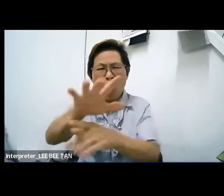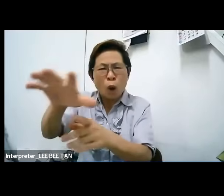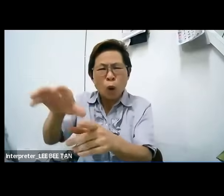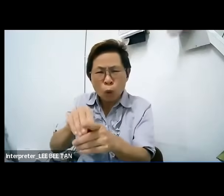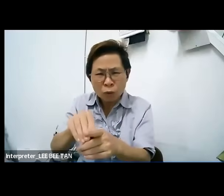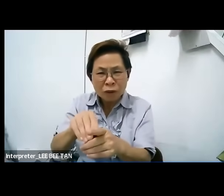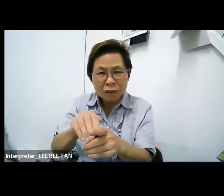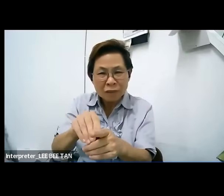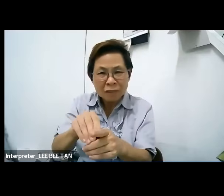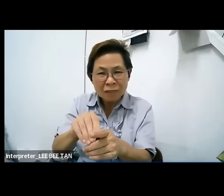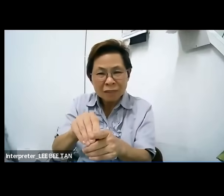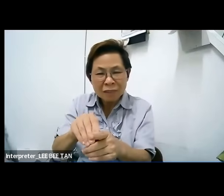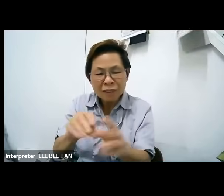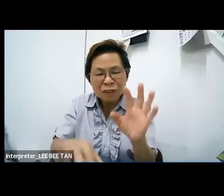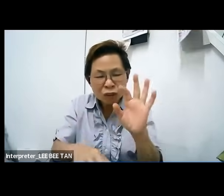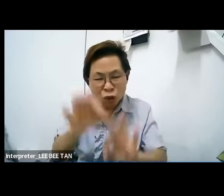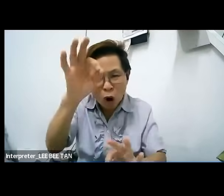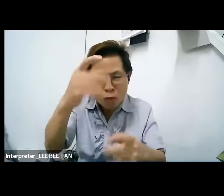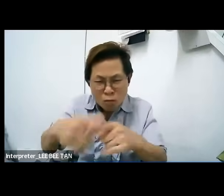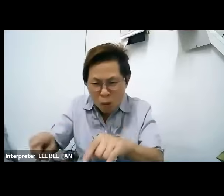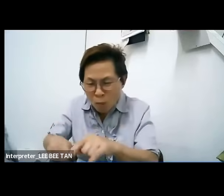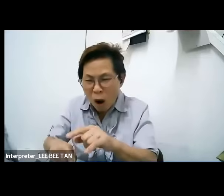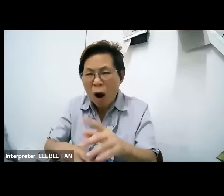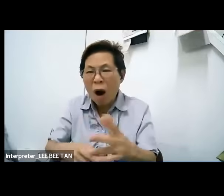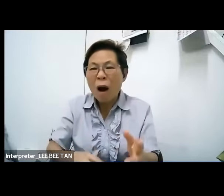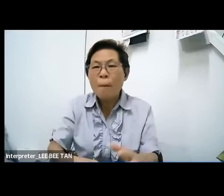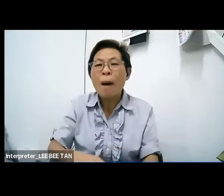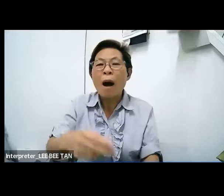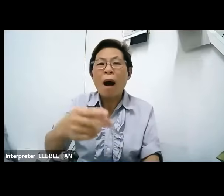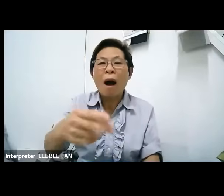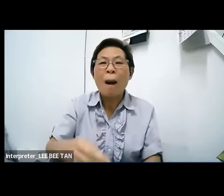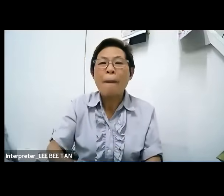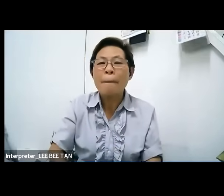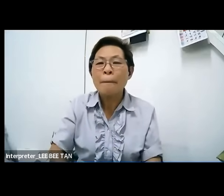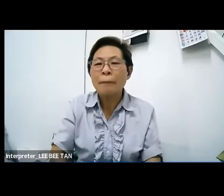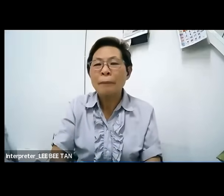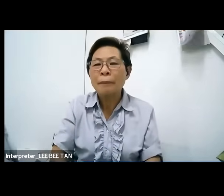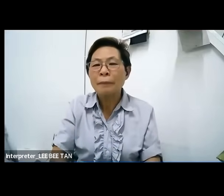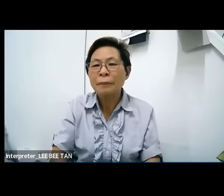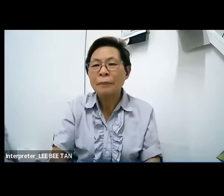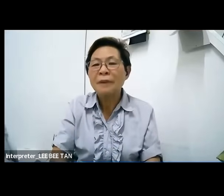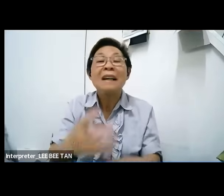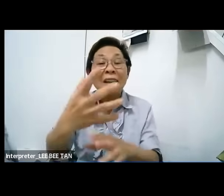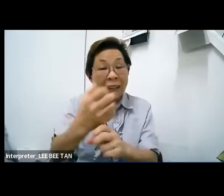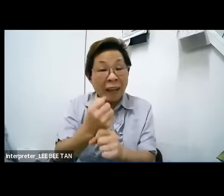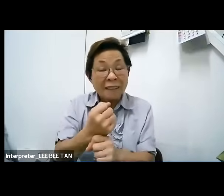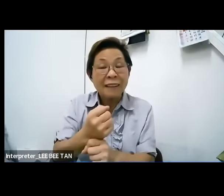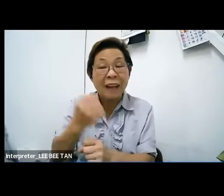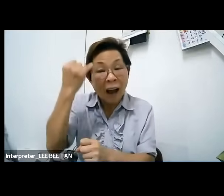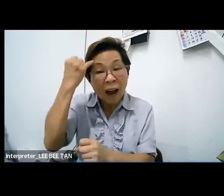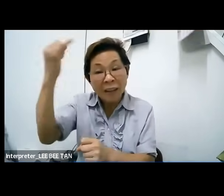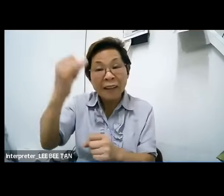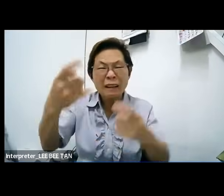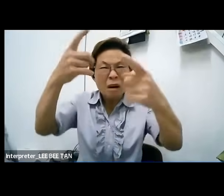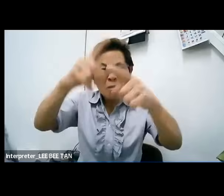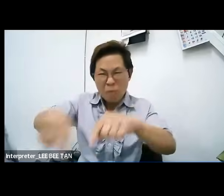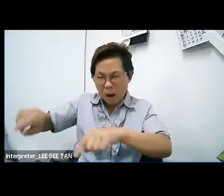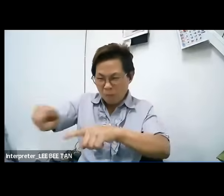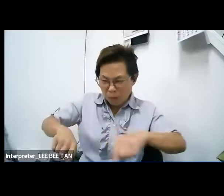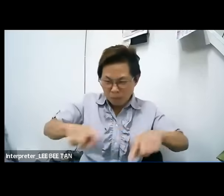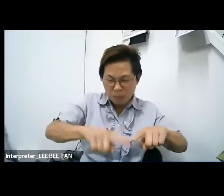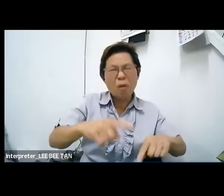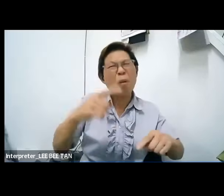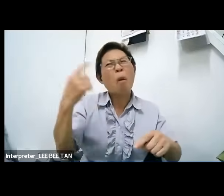is a choice," by Harjit Kanduja, encapsulates the idea that diversity occurs